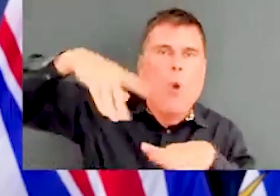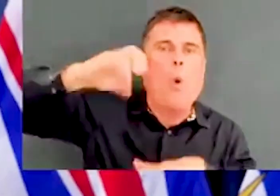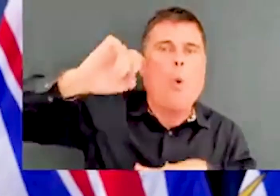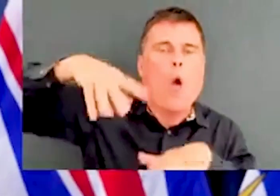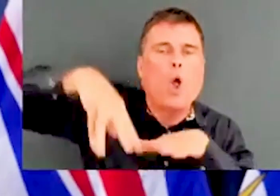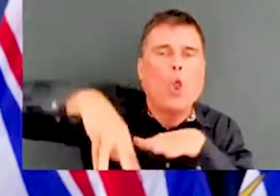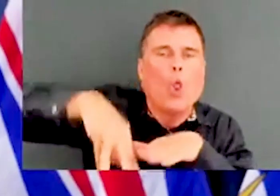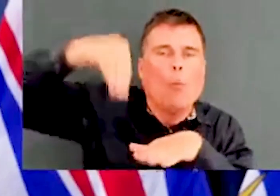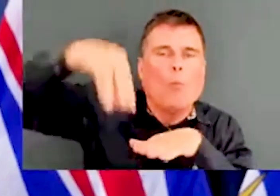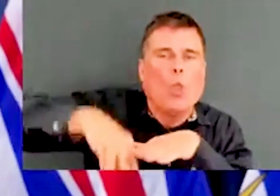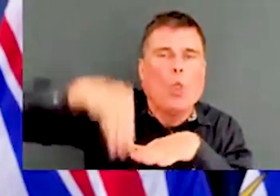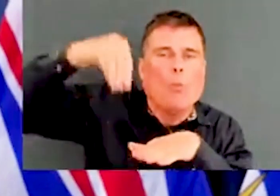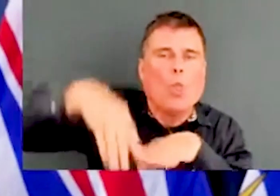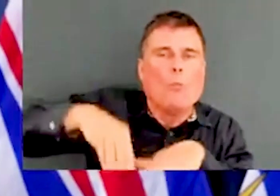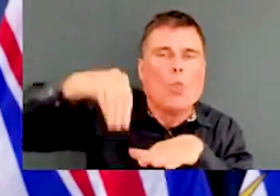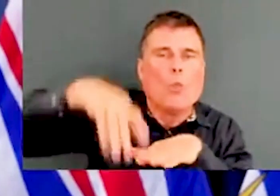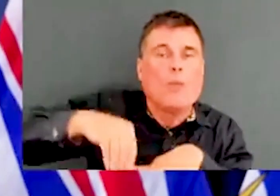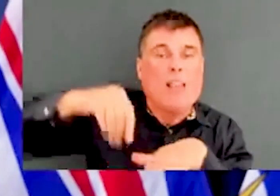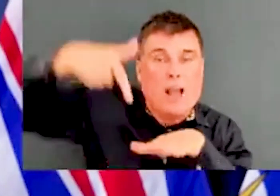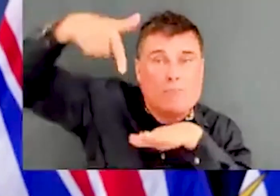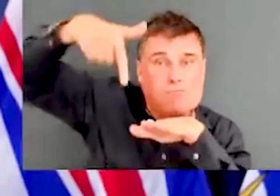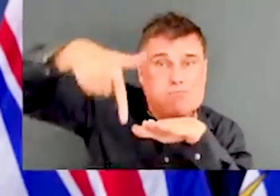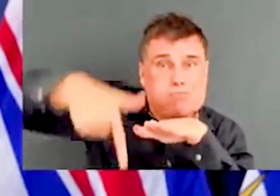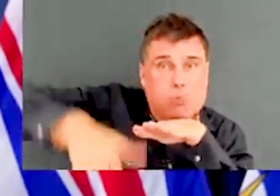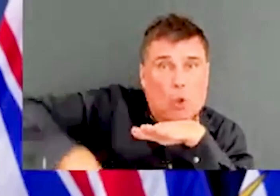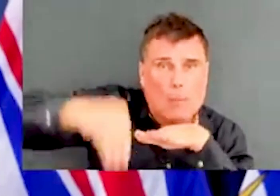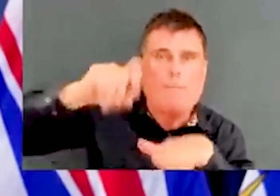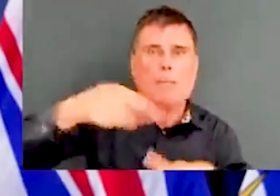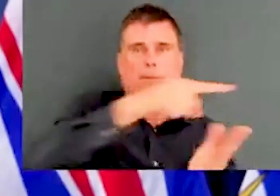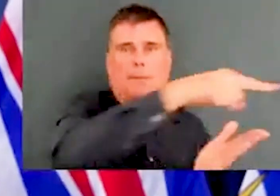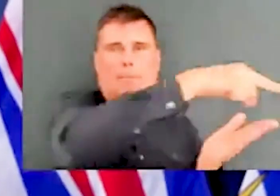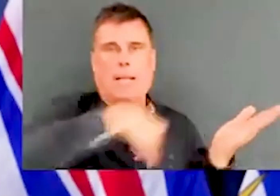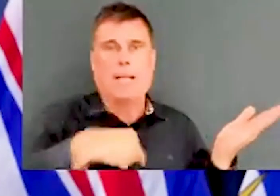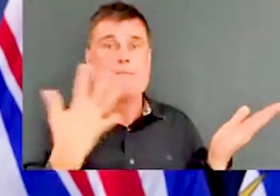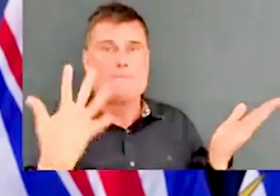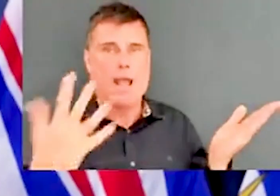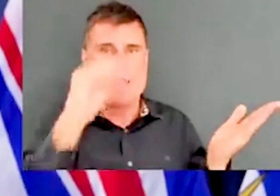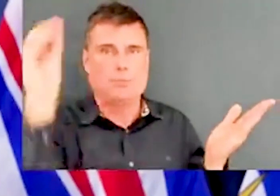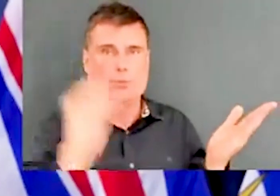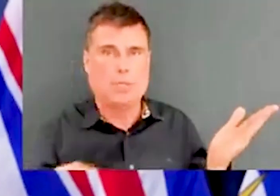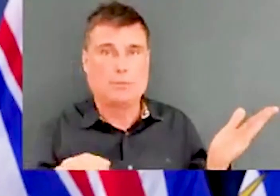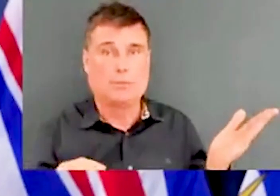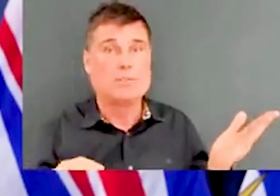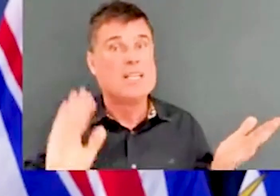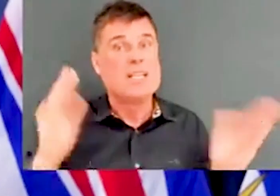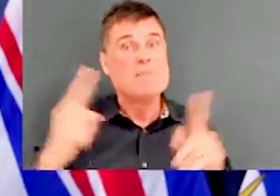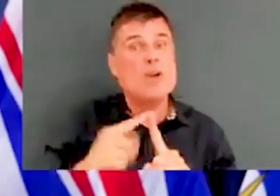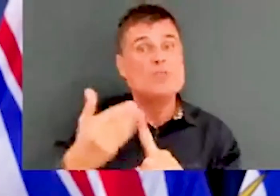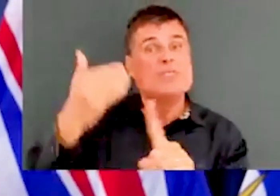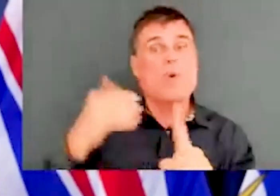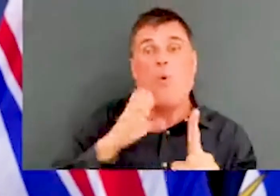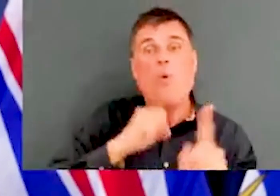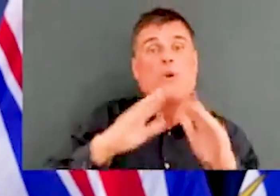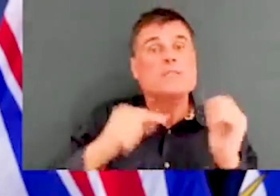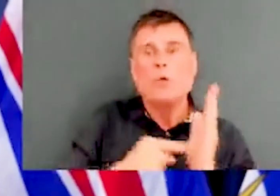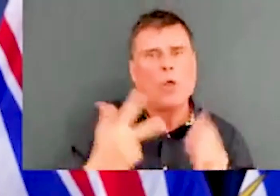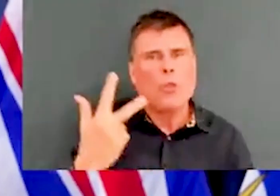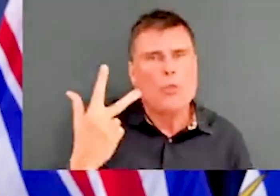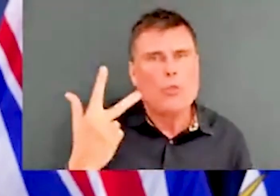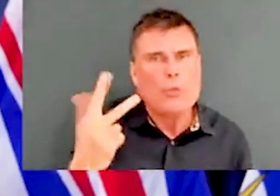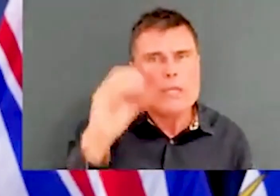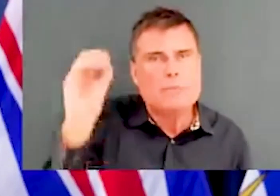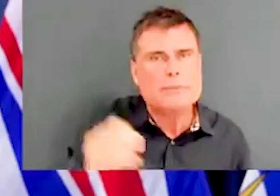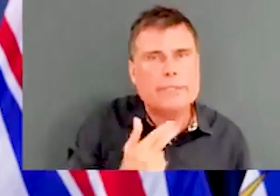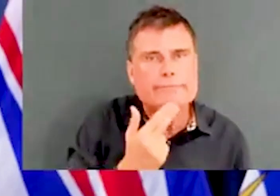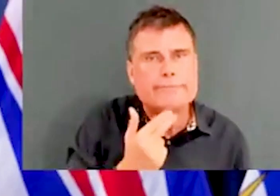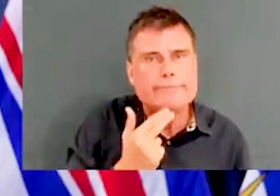from the 3% minimum rate under the current system. Once revenue earned exceeds the upfront